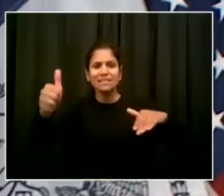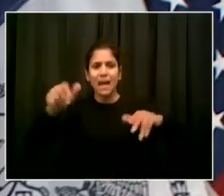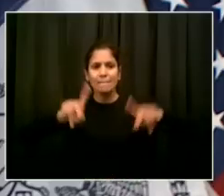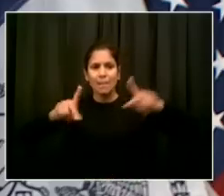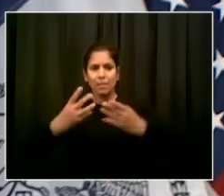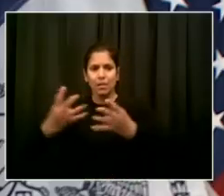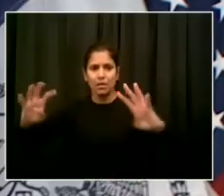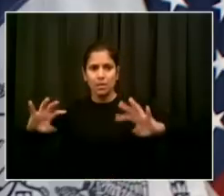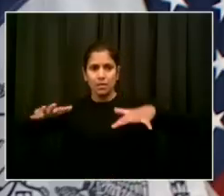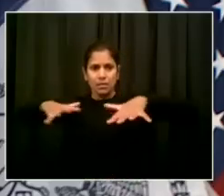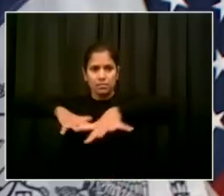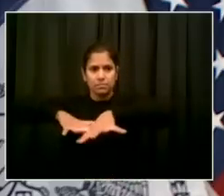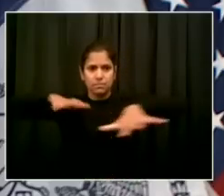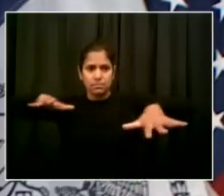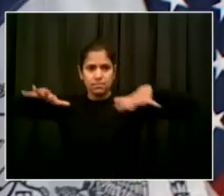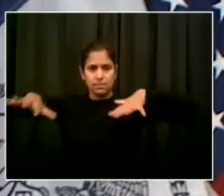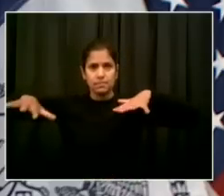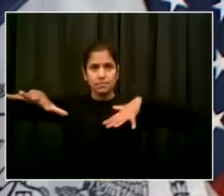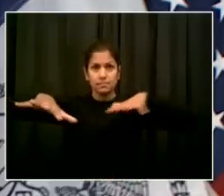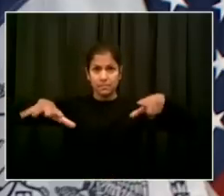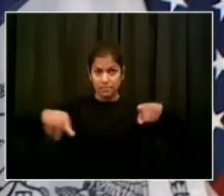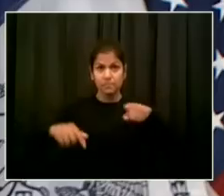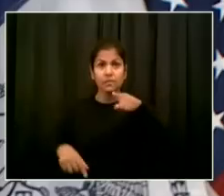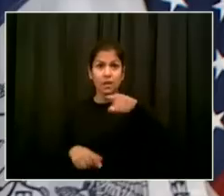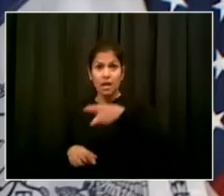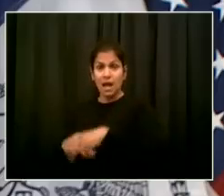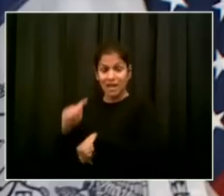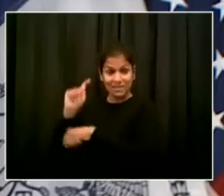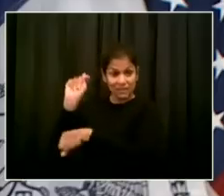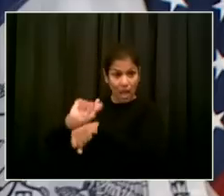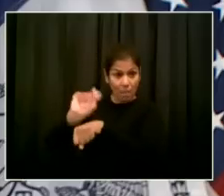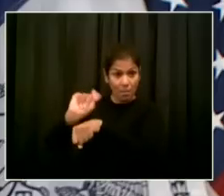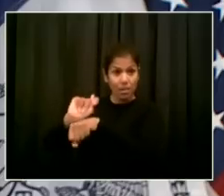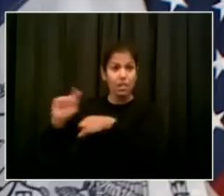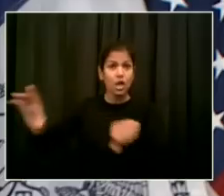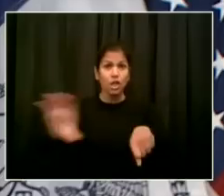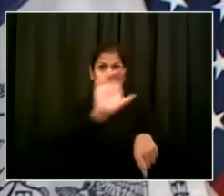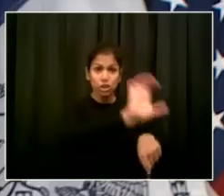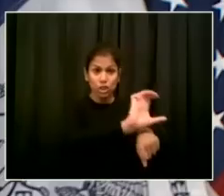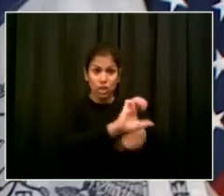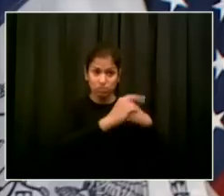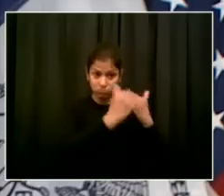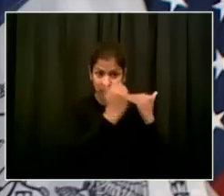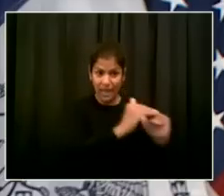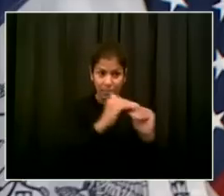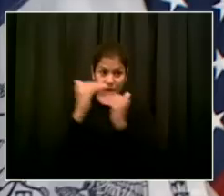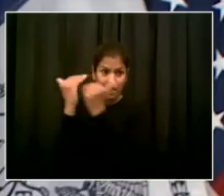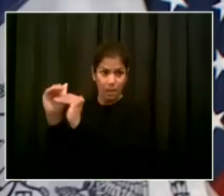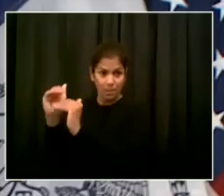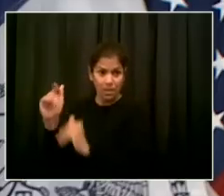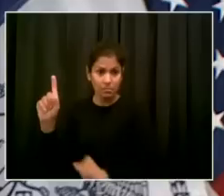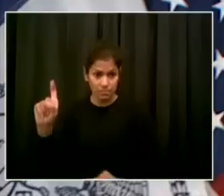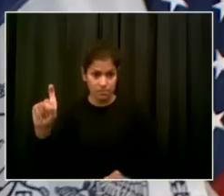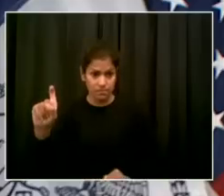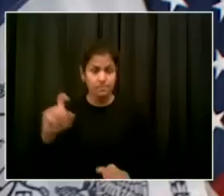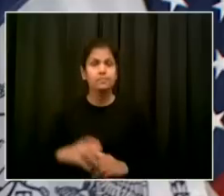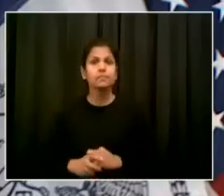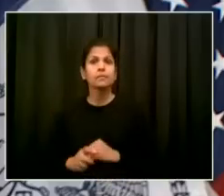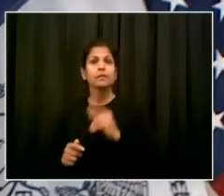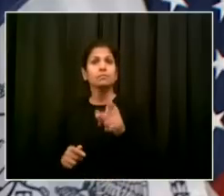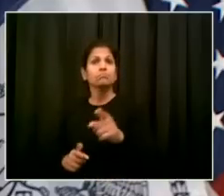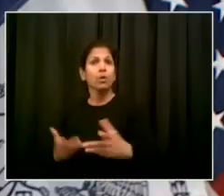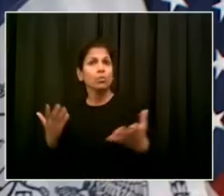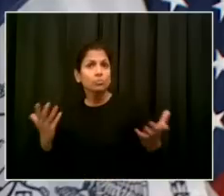say to people who say that there is an uneven response? Again, Marcia, I disagree with you on the level of presence based on the reports